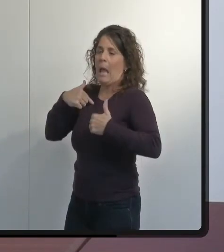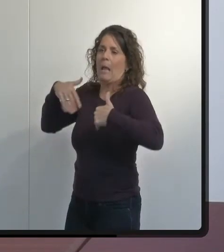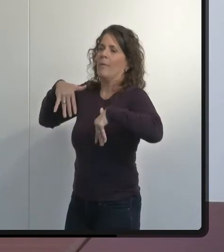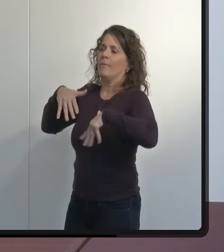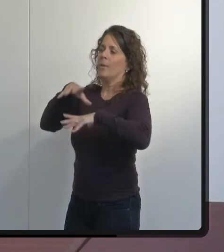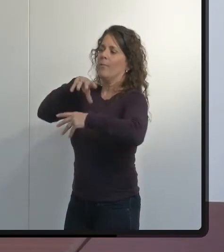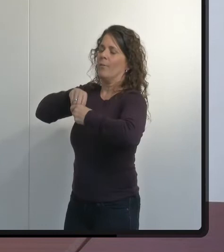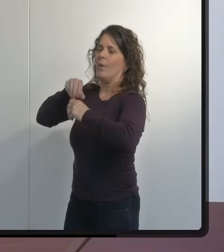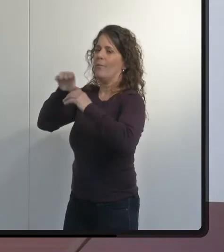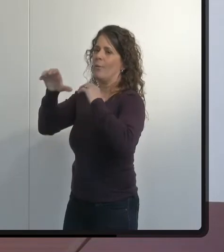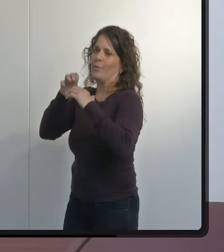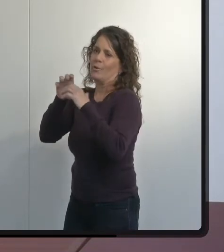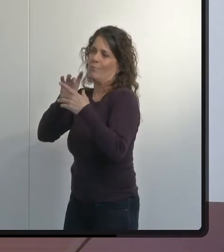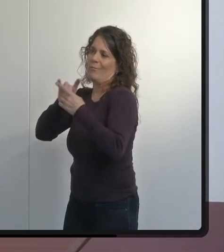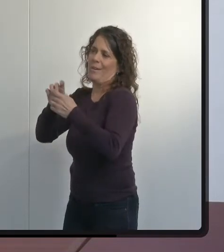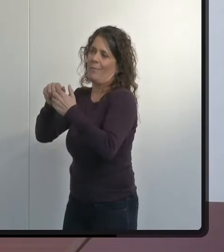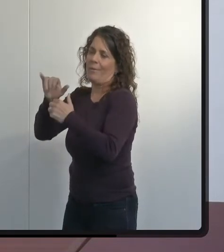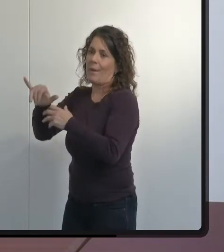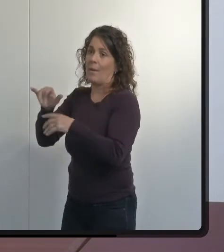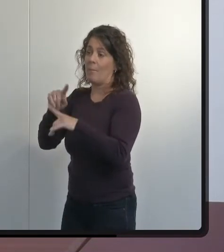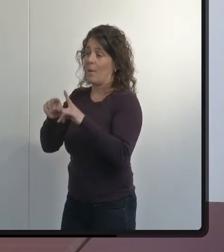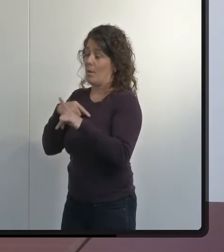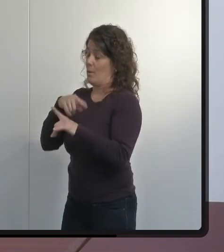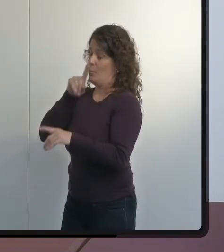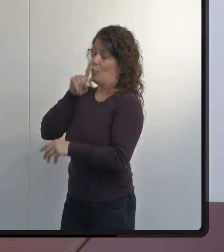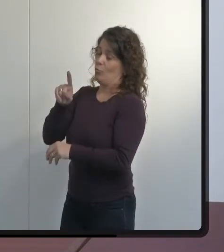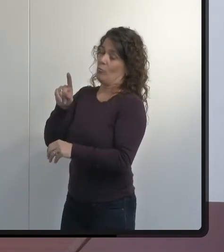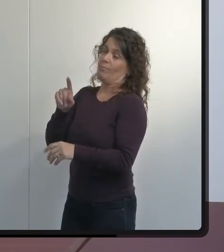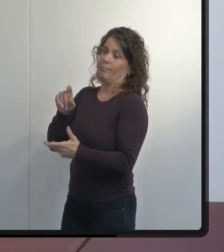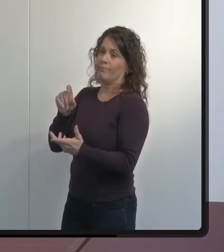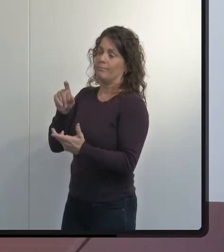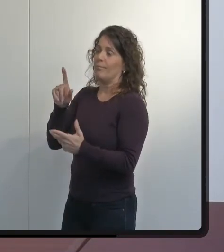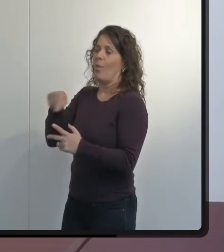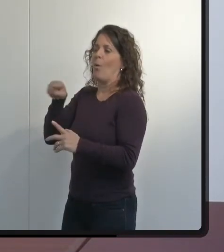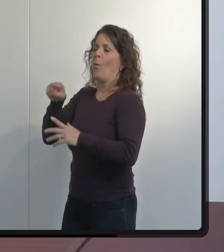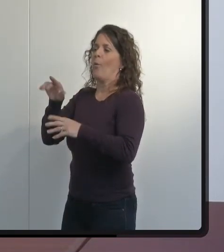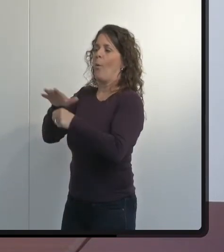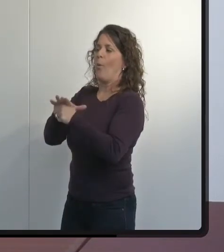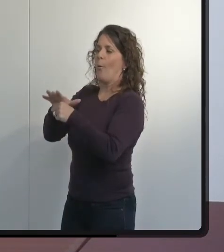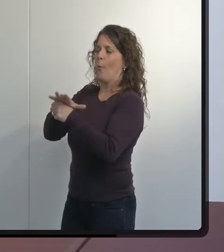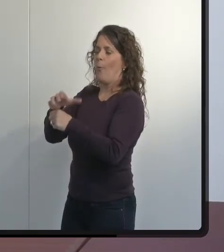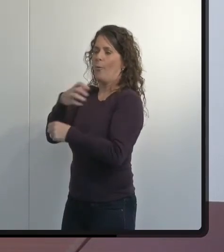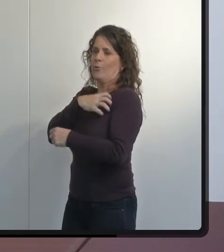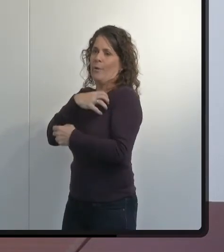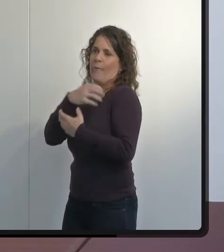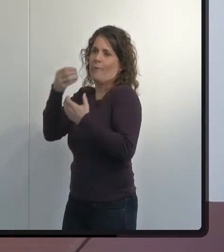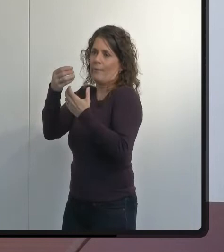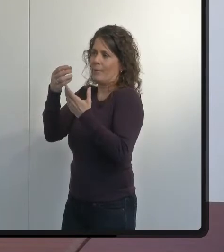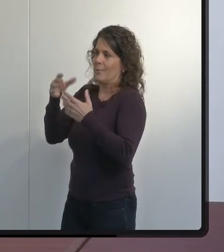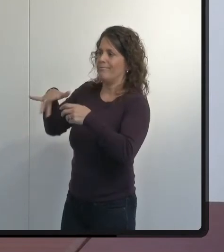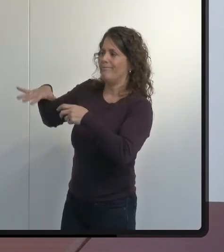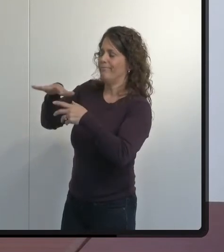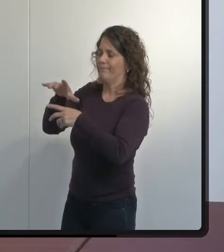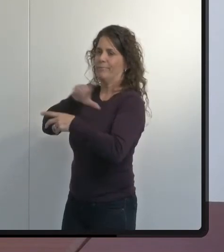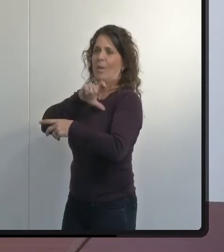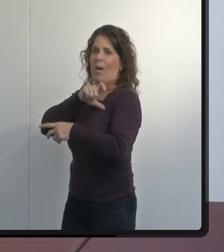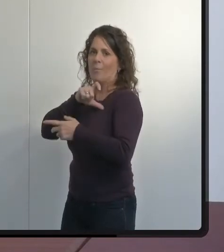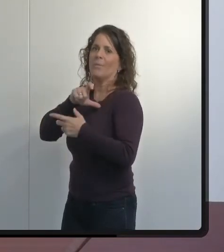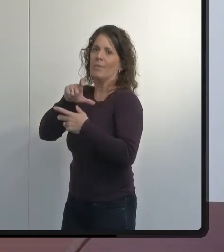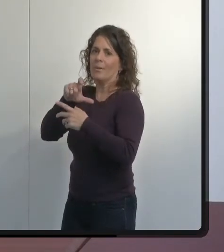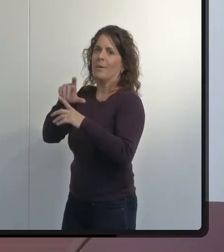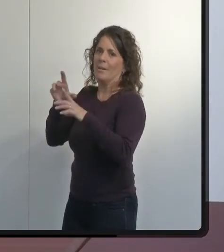our local law enforcement officials are ready and able to manage a situation like that. I think the most